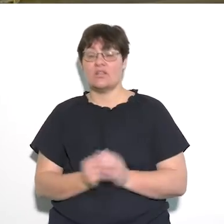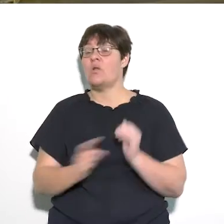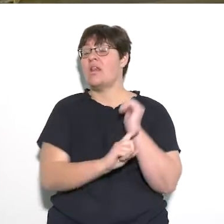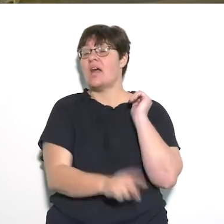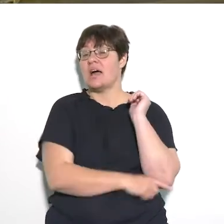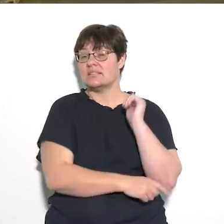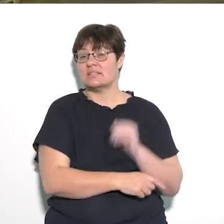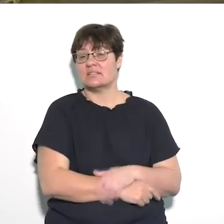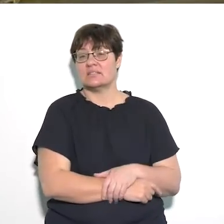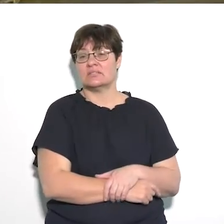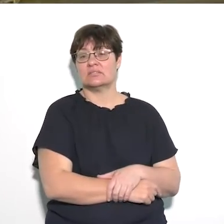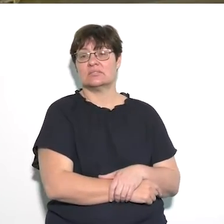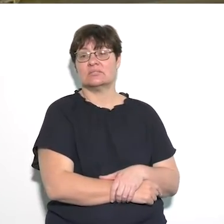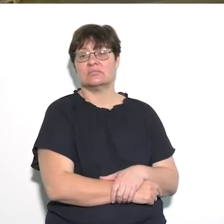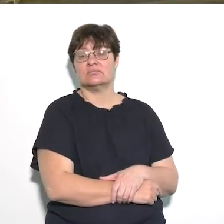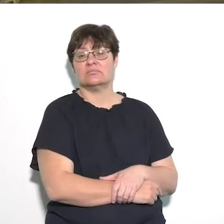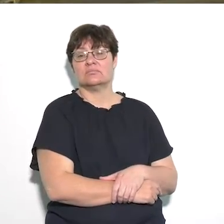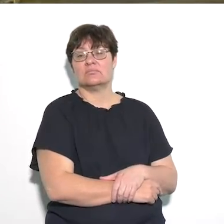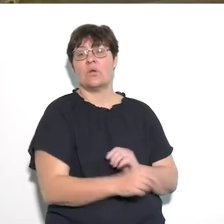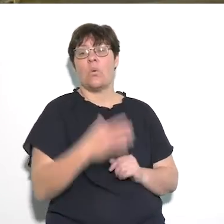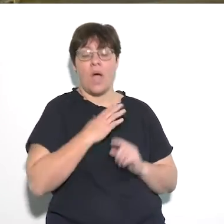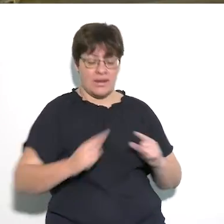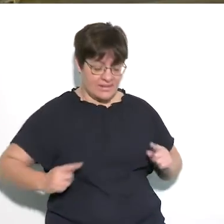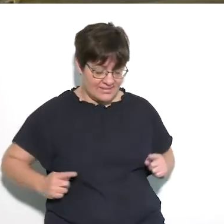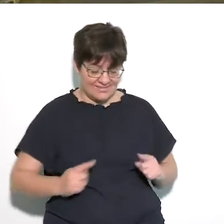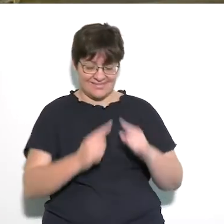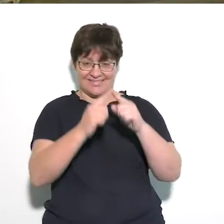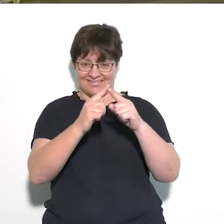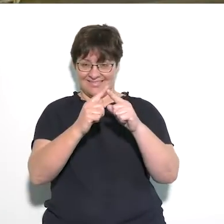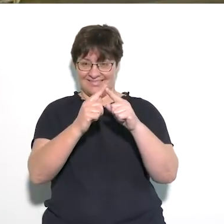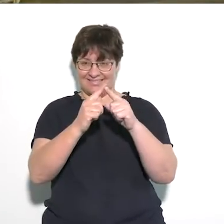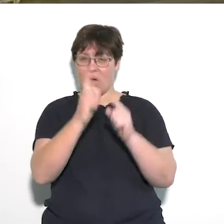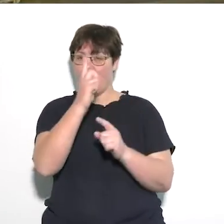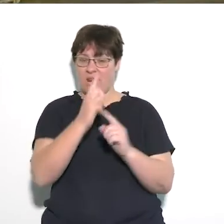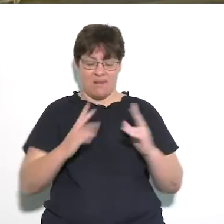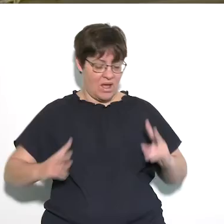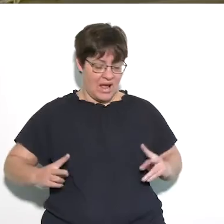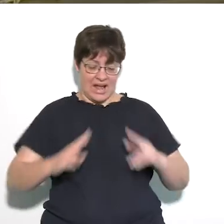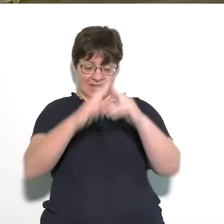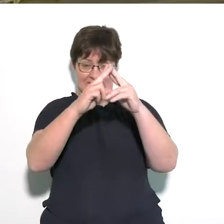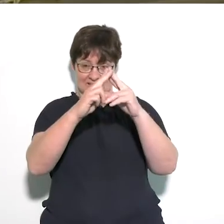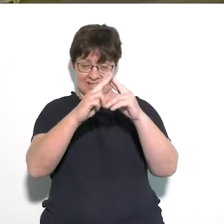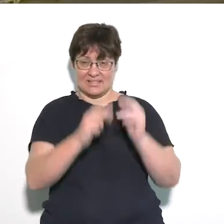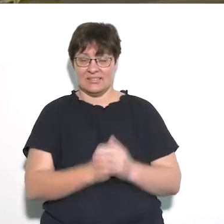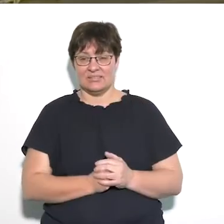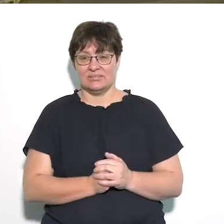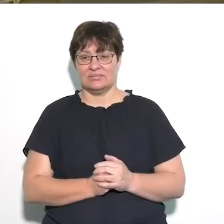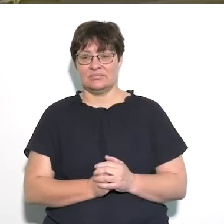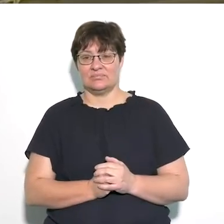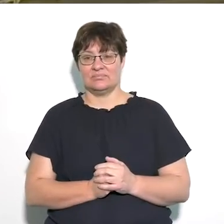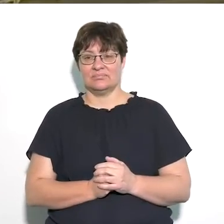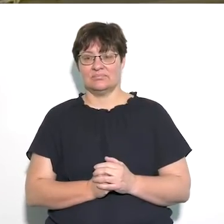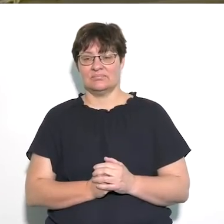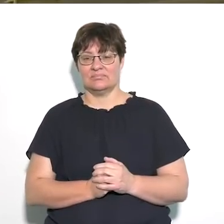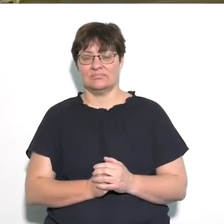last part of our spinner, we want to cut out the section, just one section, 1 quarter of our